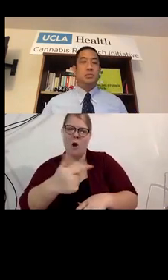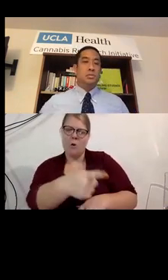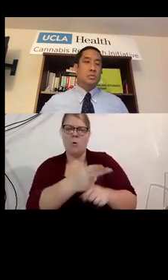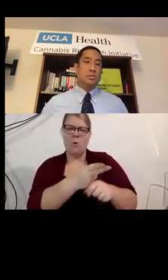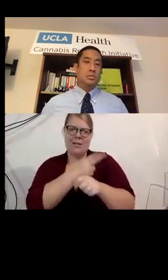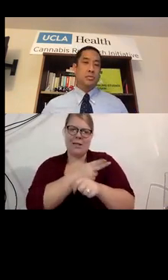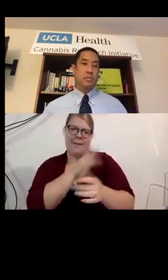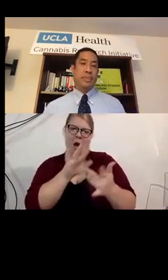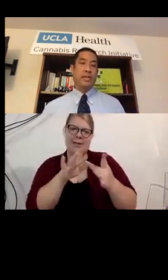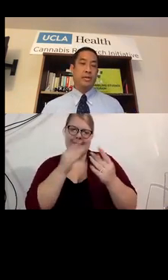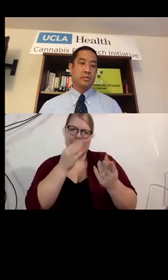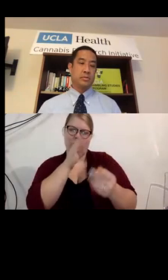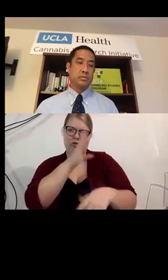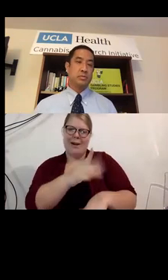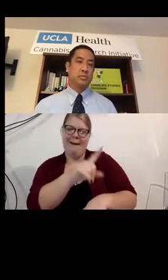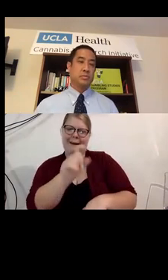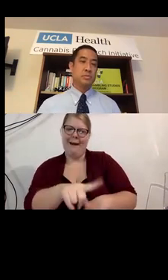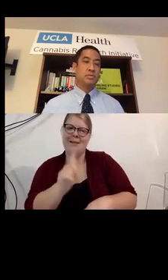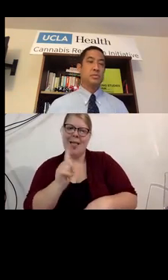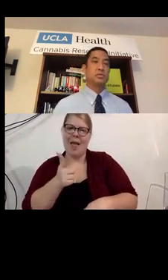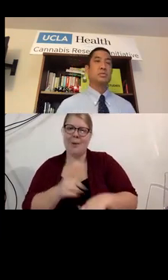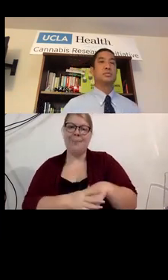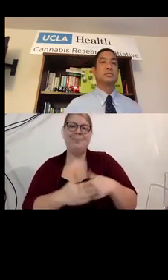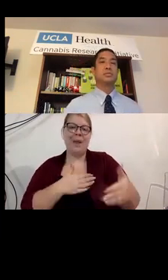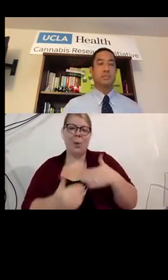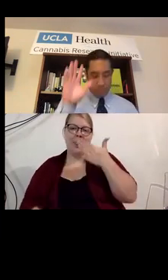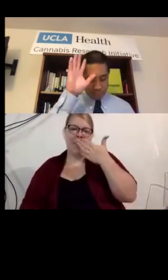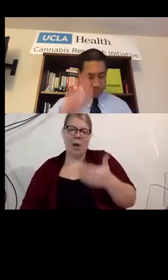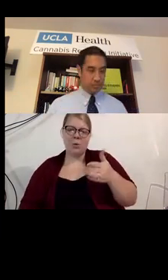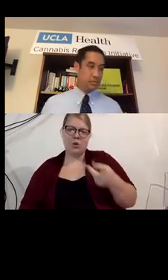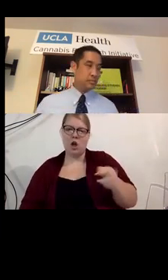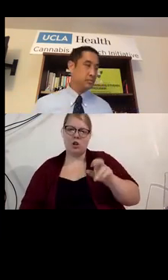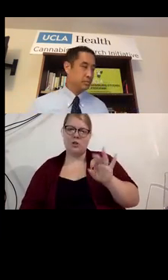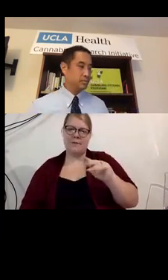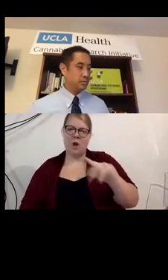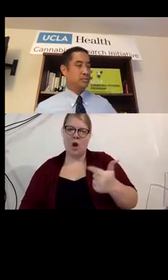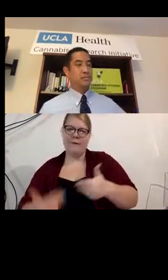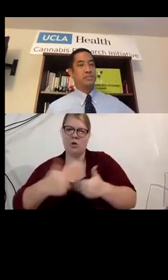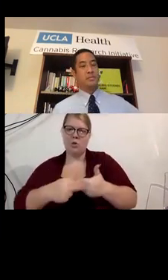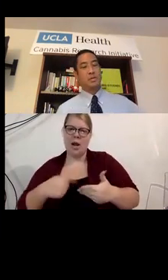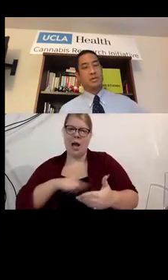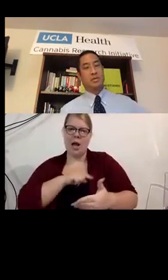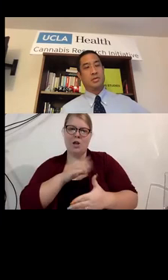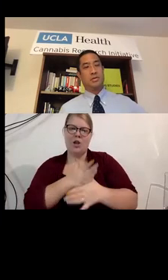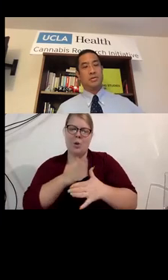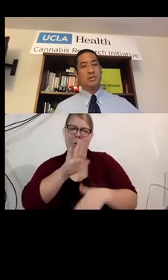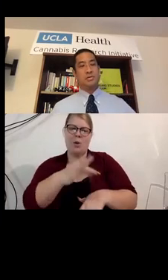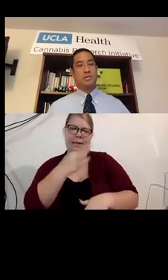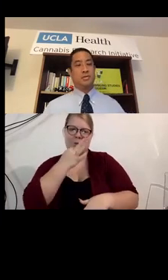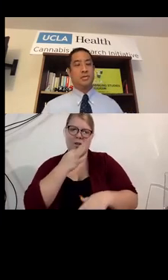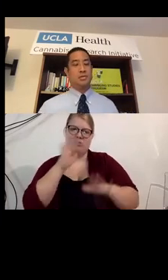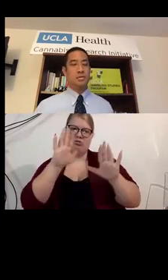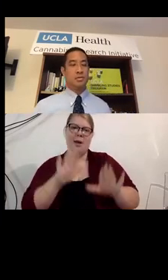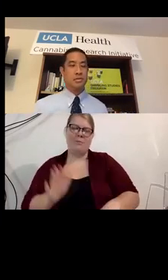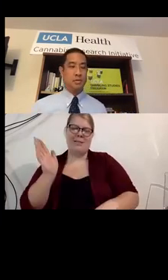now. I want to thank you, Dr. Fong, for joining us and sharing your expertise. This was a great presentation. And